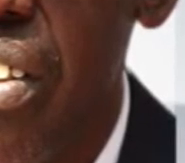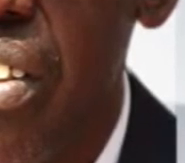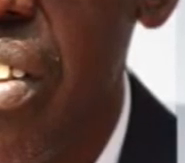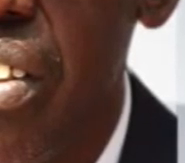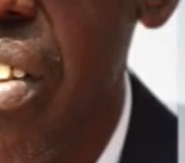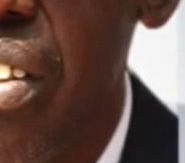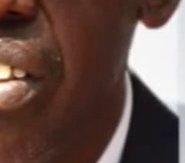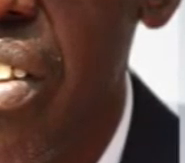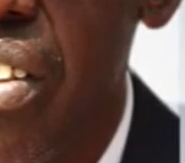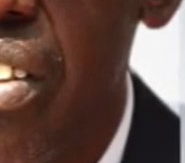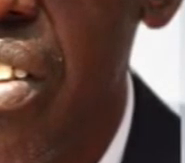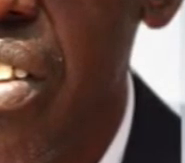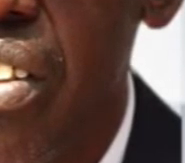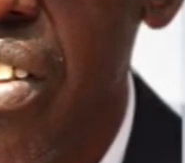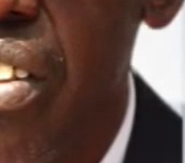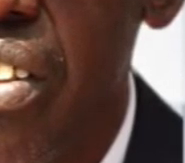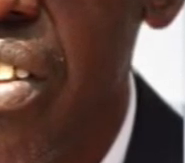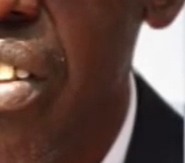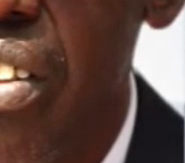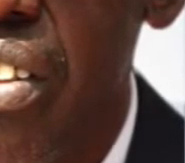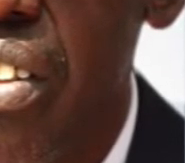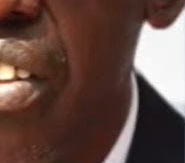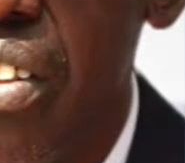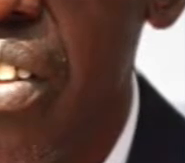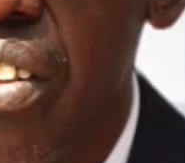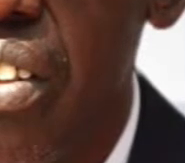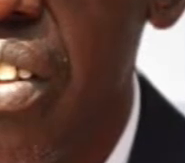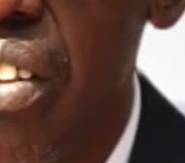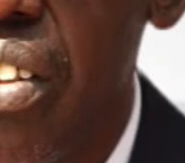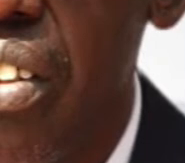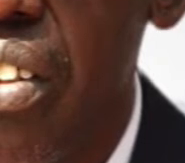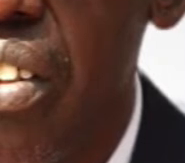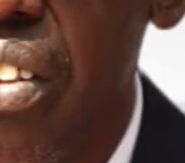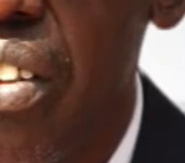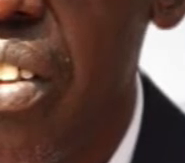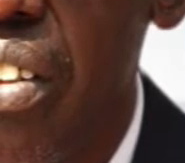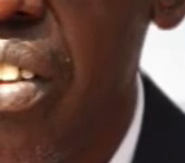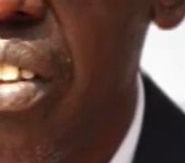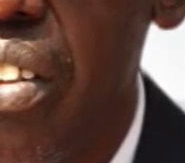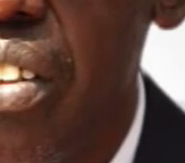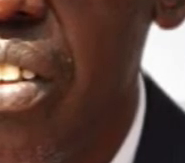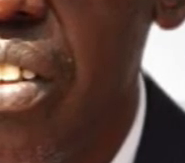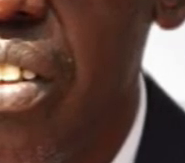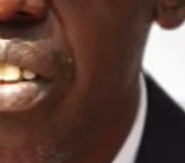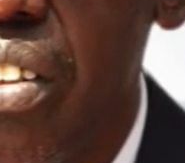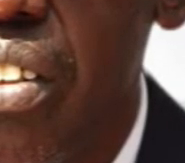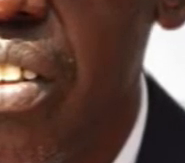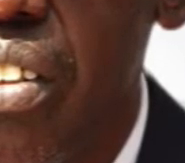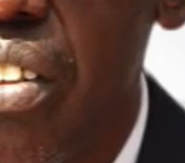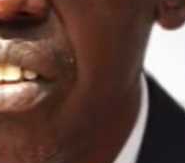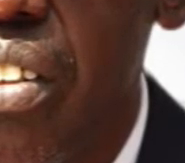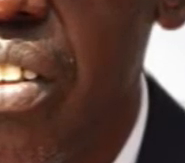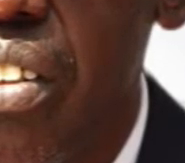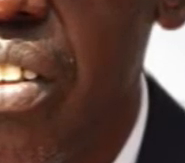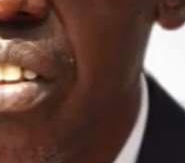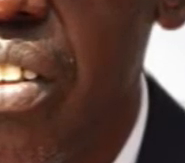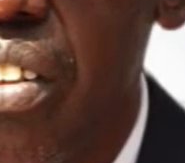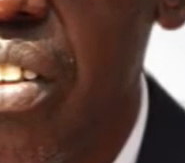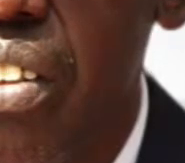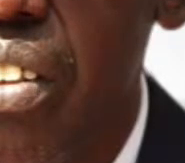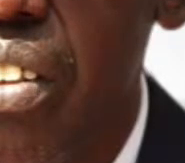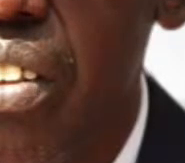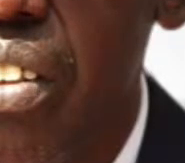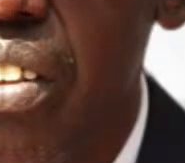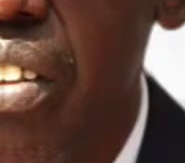respectively, from the tuition account. Another 650 shillings per learner has been remitted to the NHIF from the